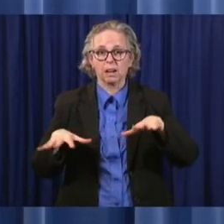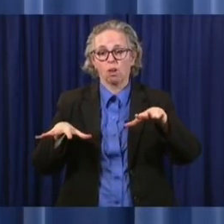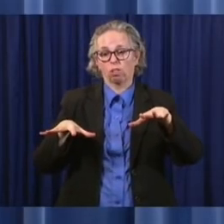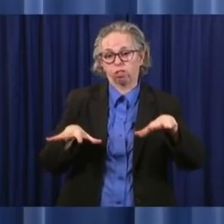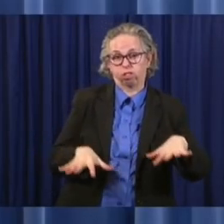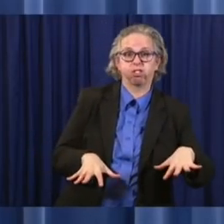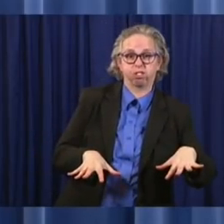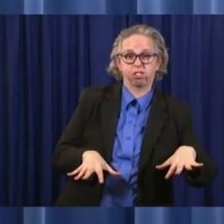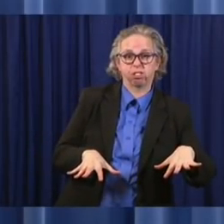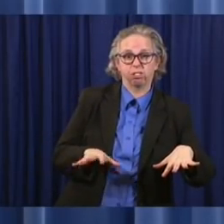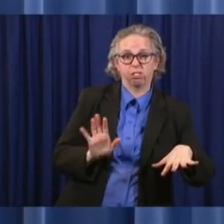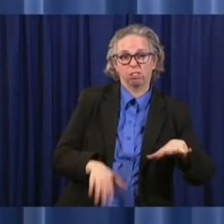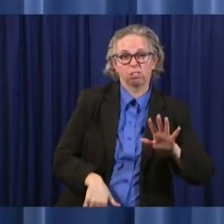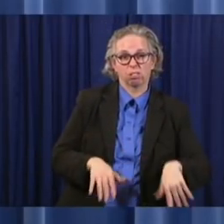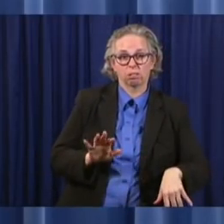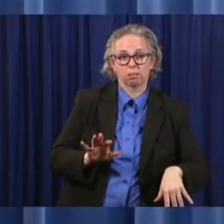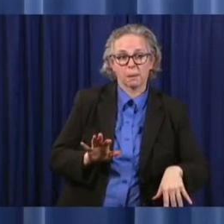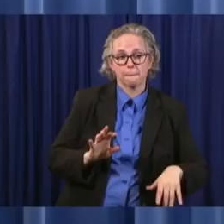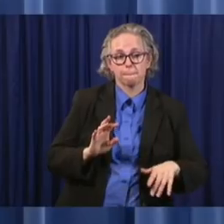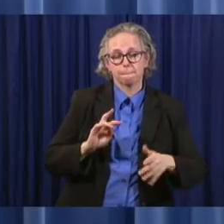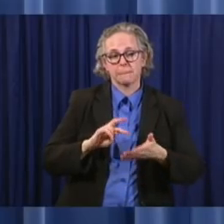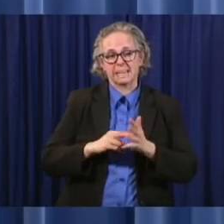we take things for granted,